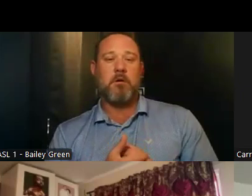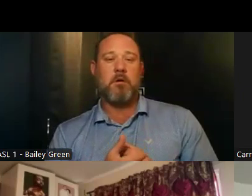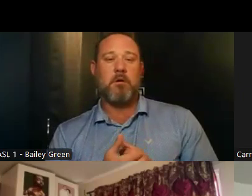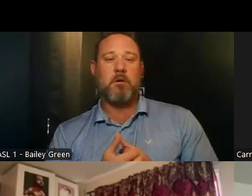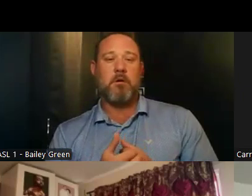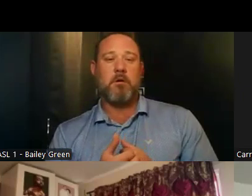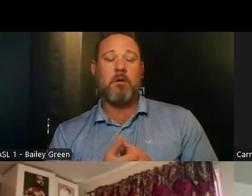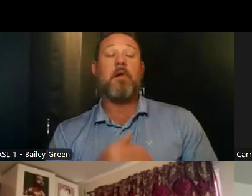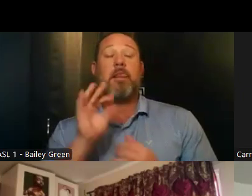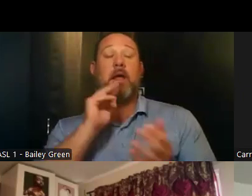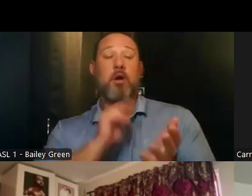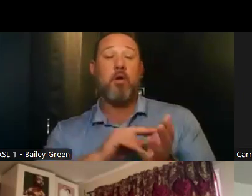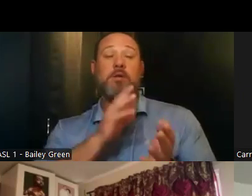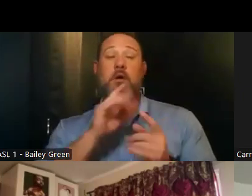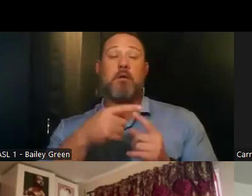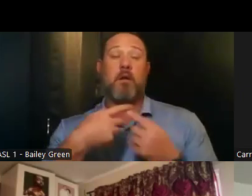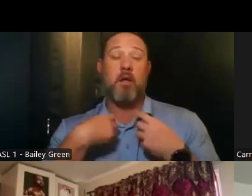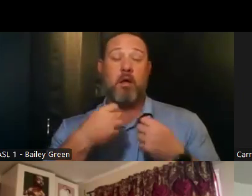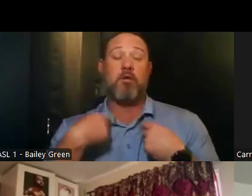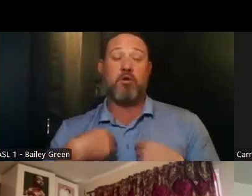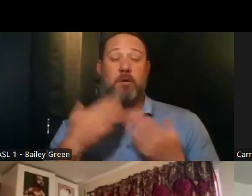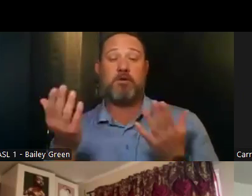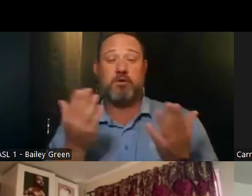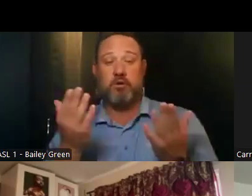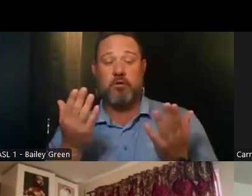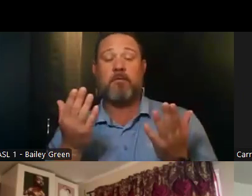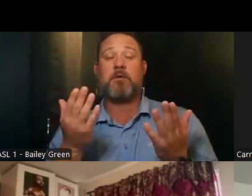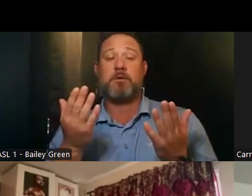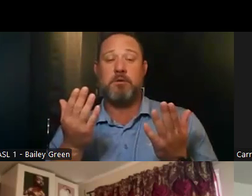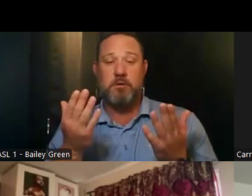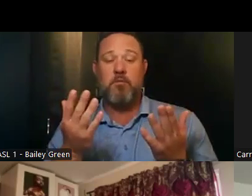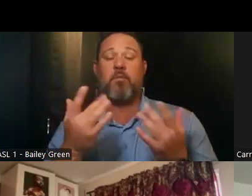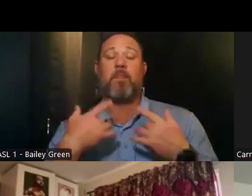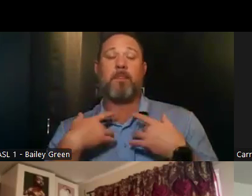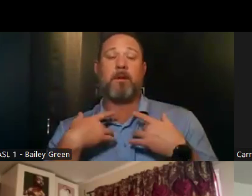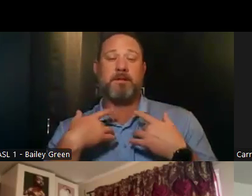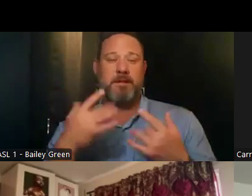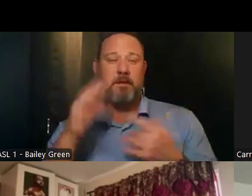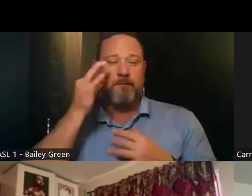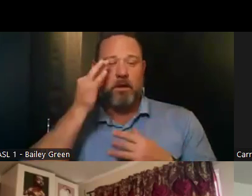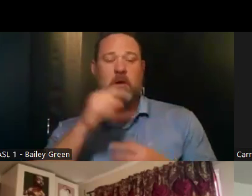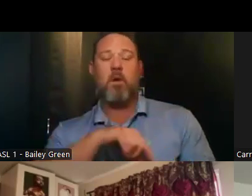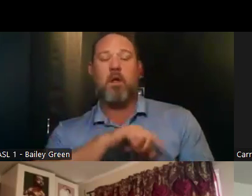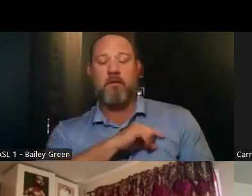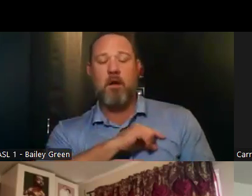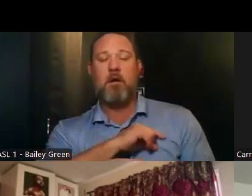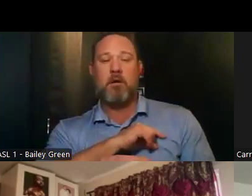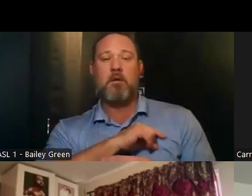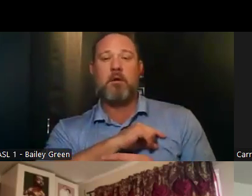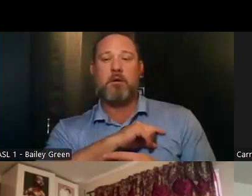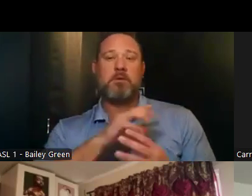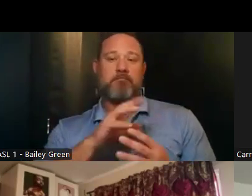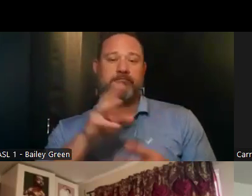That notice that I talked about from Health and Human Services that has asked that would consider federally qualified health centers as part of the slew